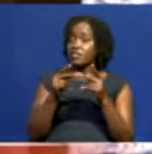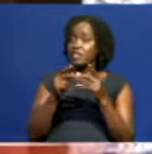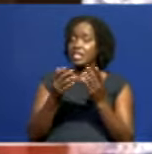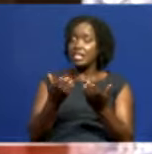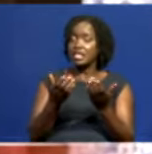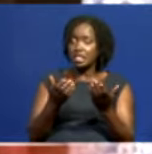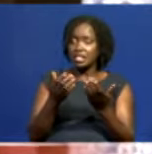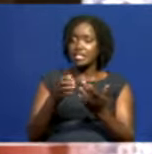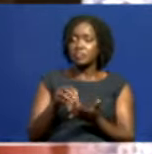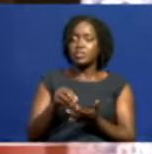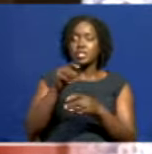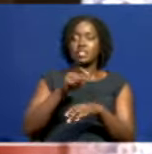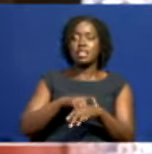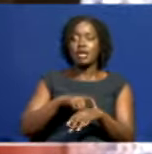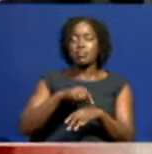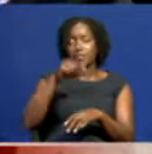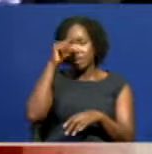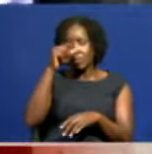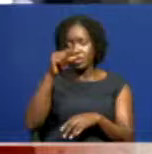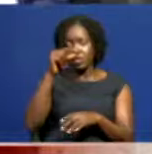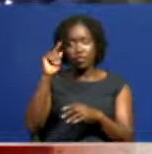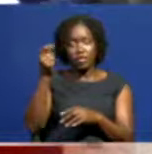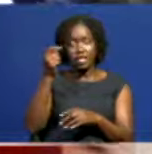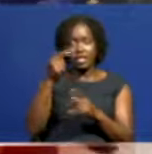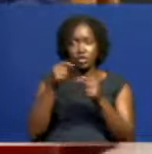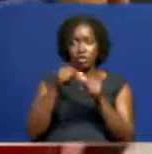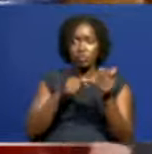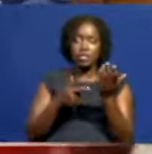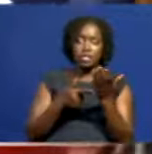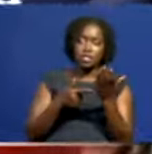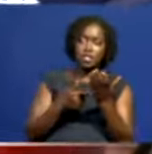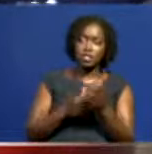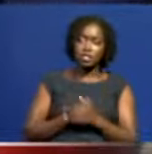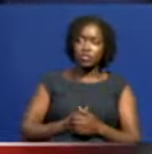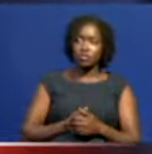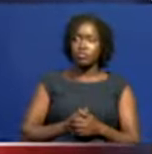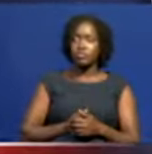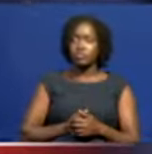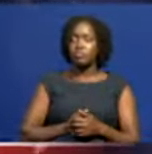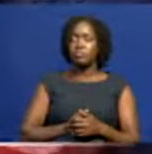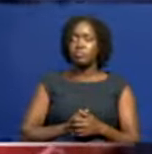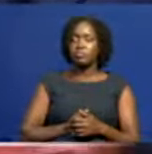when the government of Kenya is talking about digitizing. Abdiaziz Hashim, Darubini.